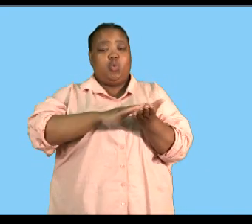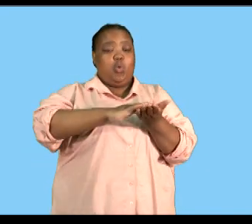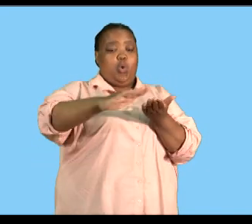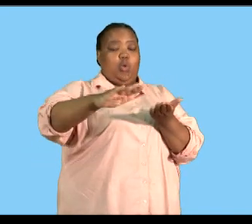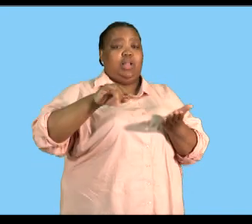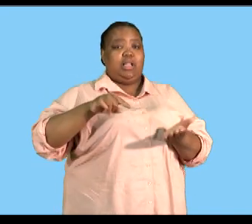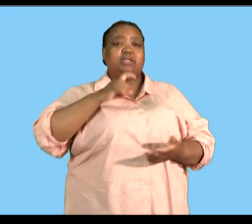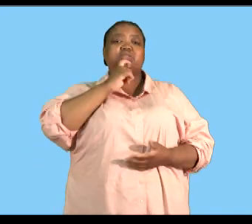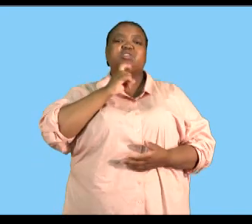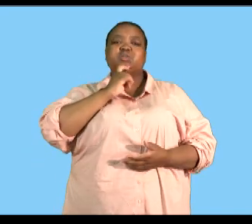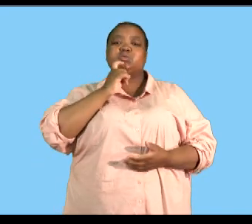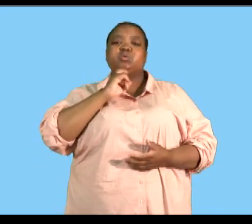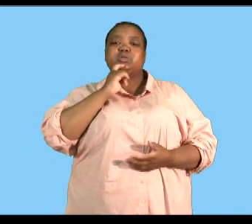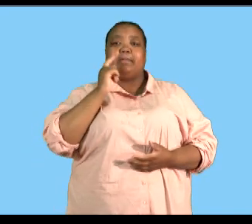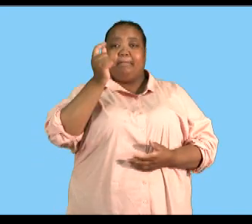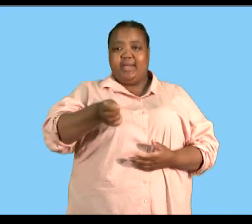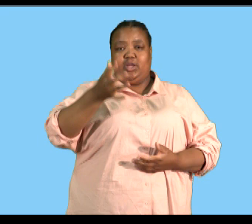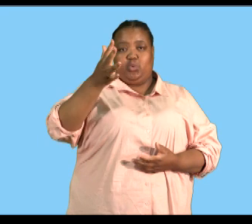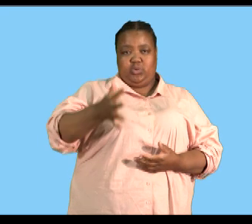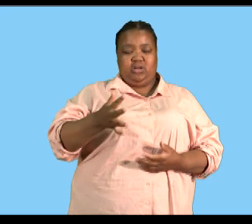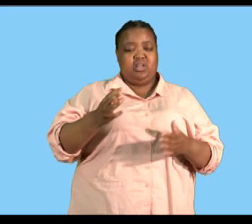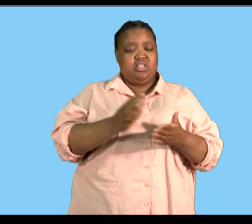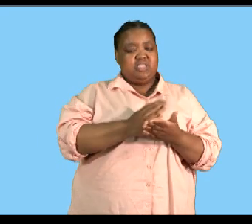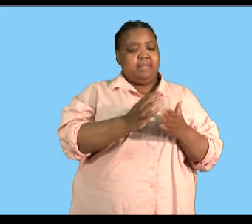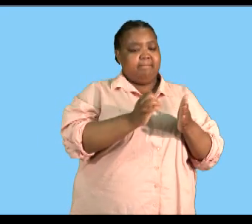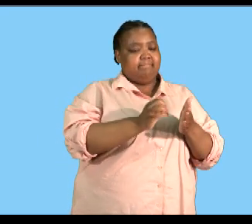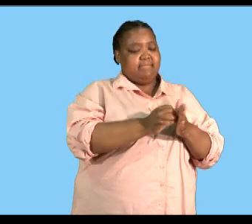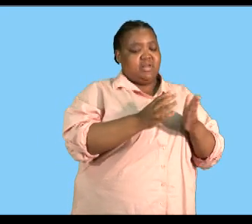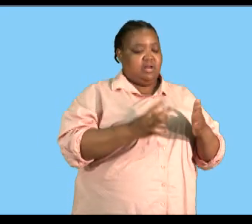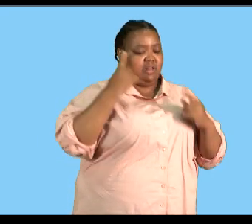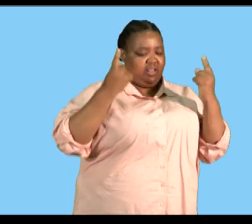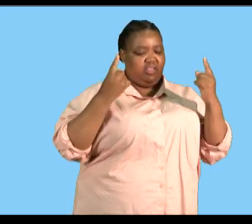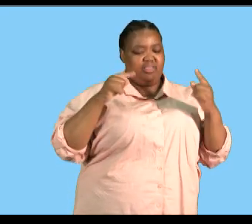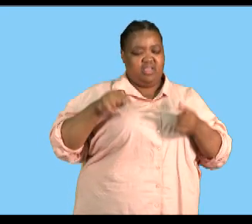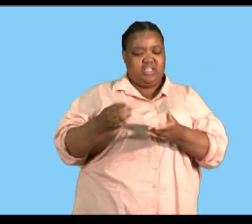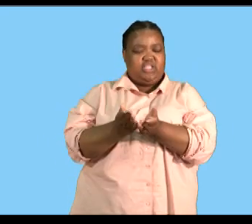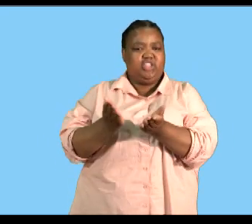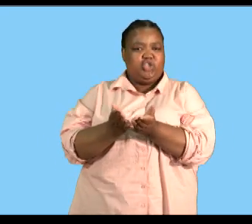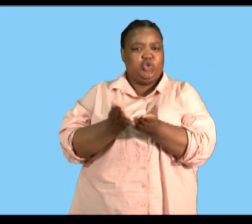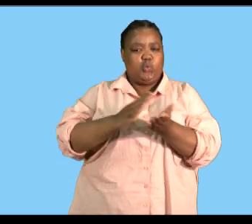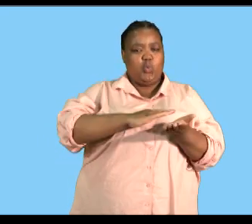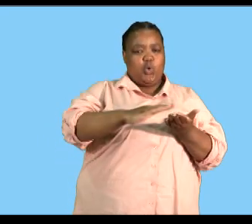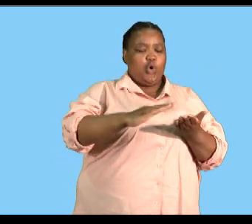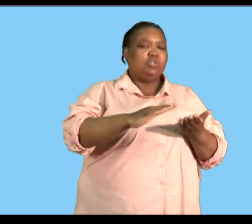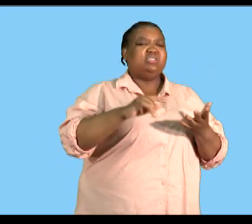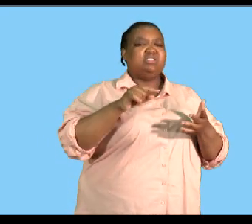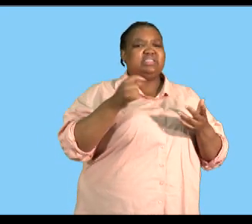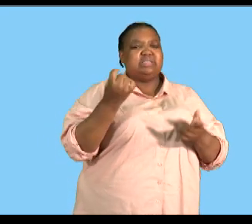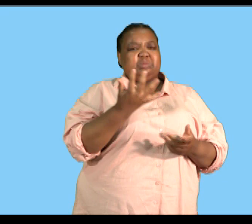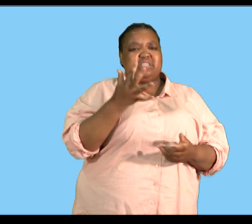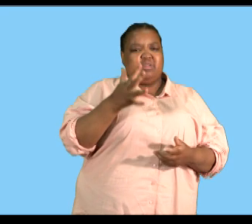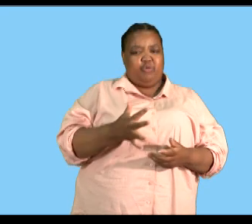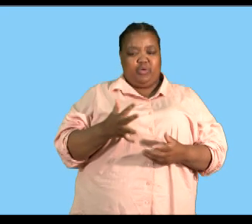the learners think that this may be too expensive. They found a community hall in the area as